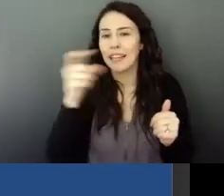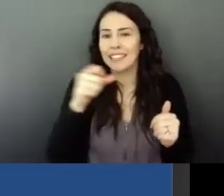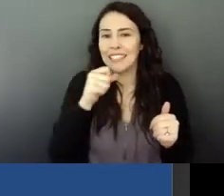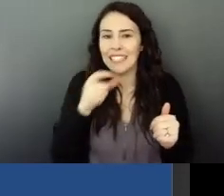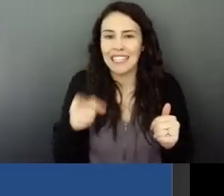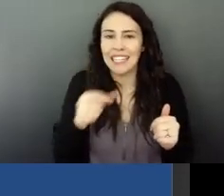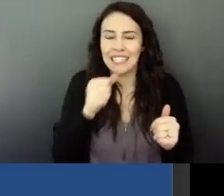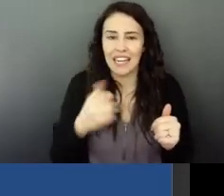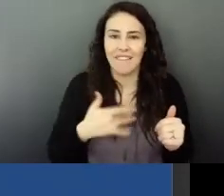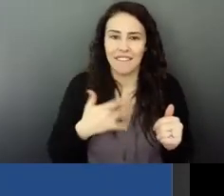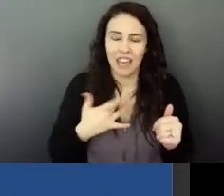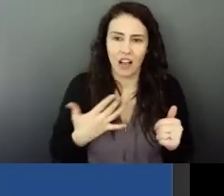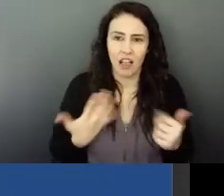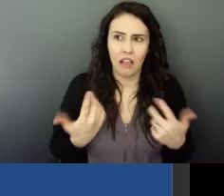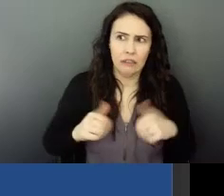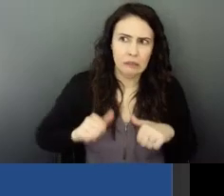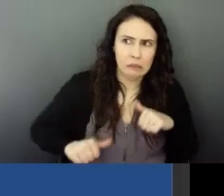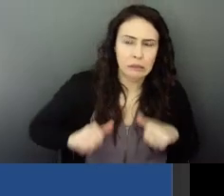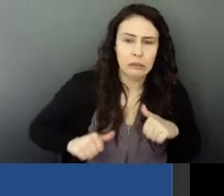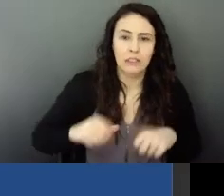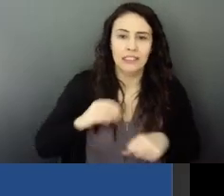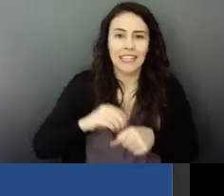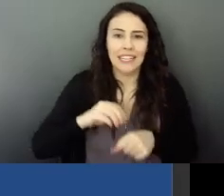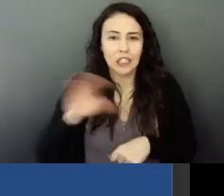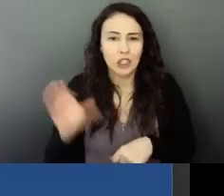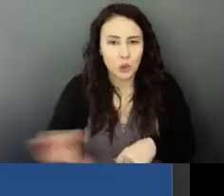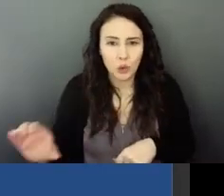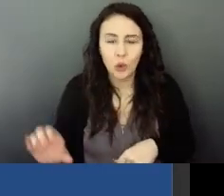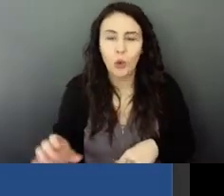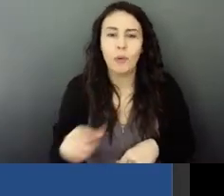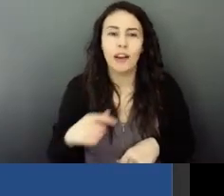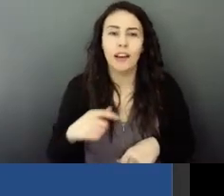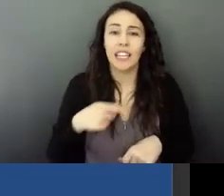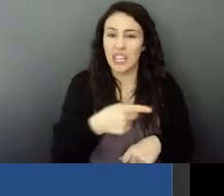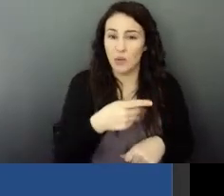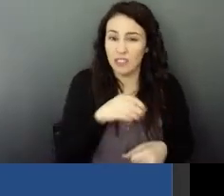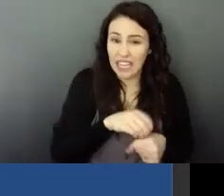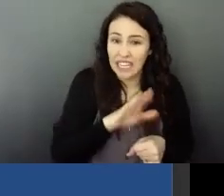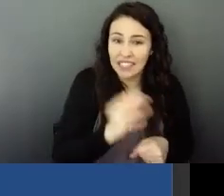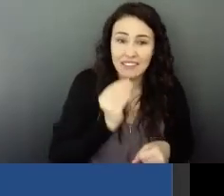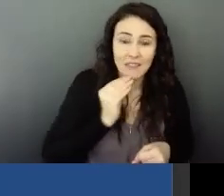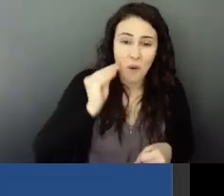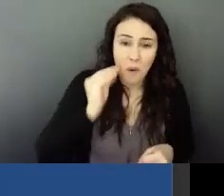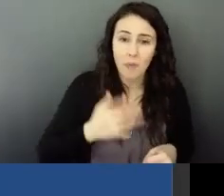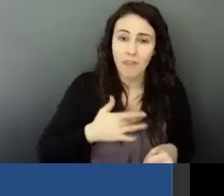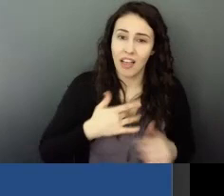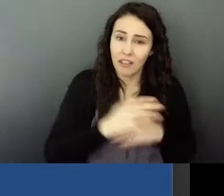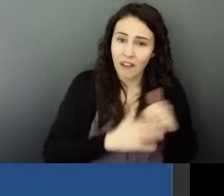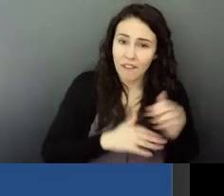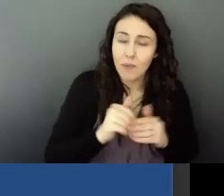be in a different space. He was in his house and he felt really comfortable talking with me, the